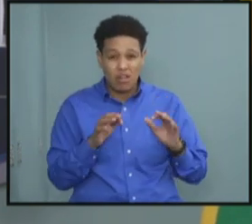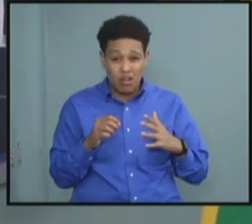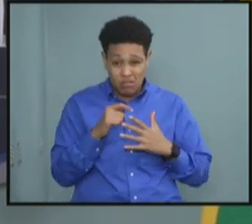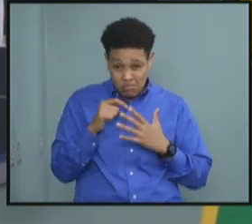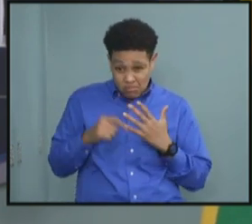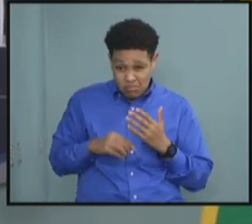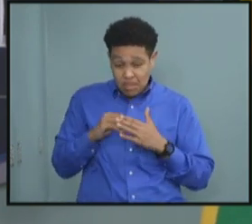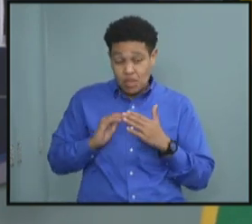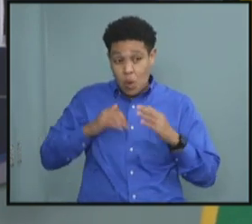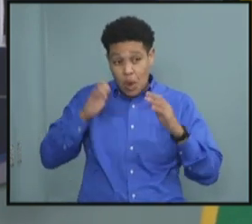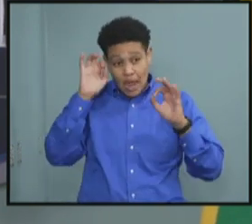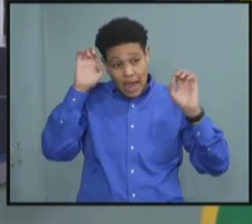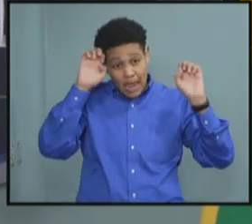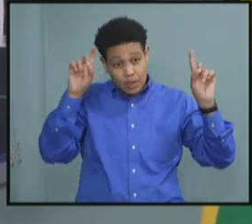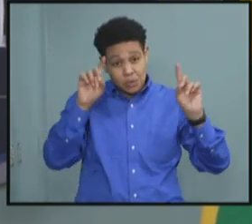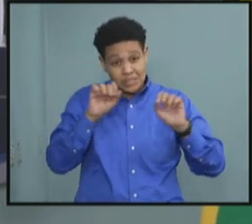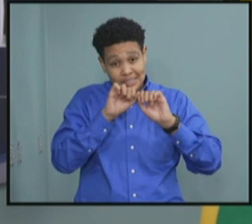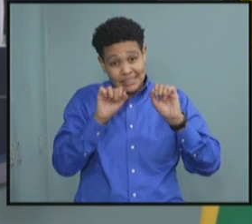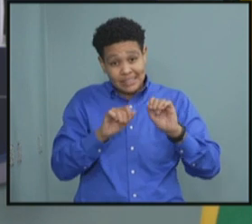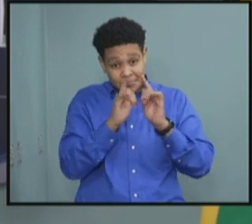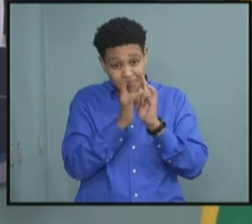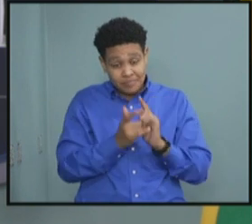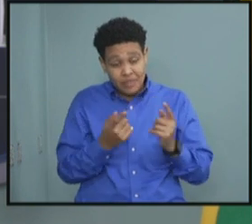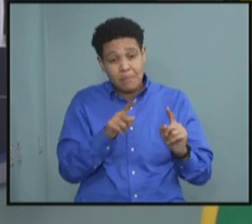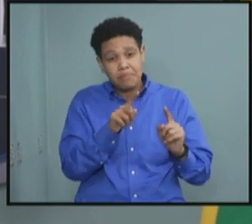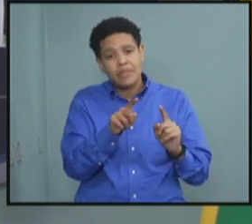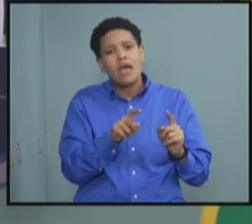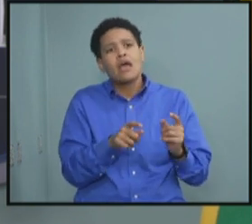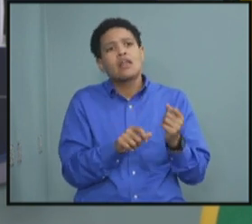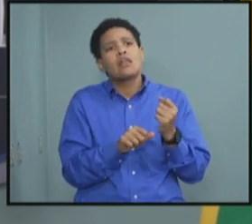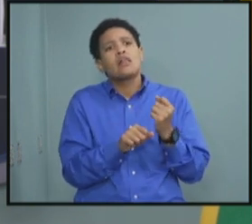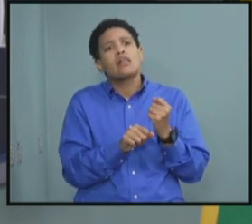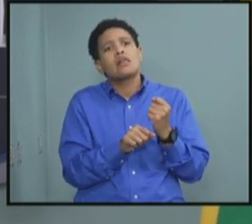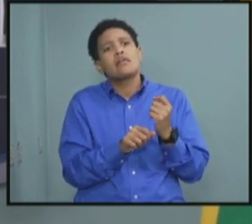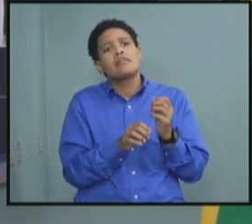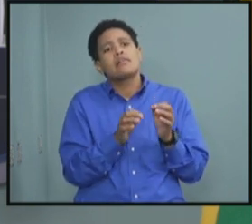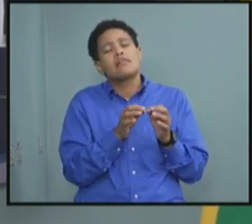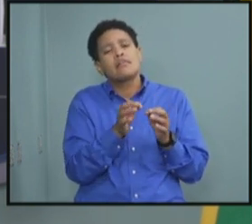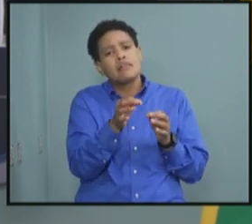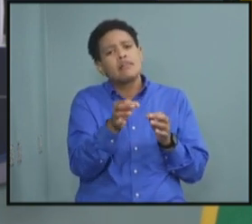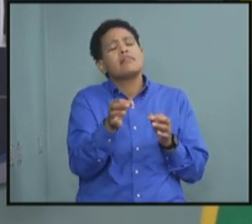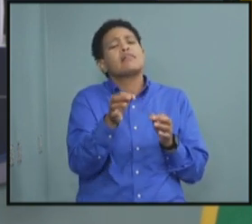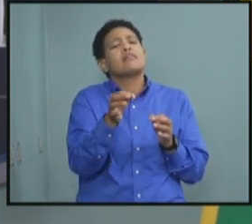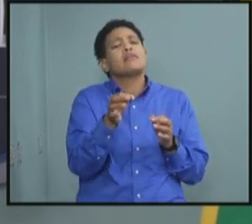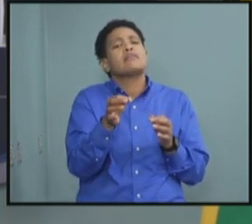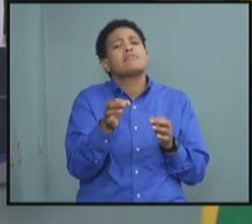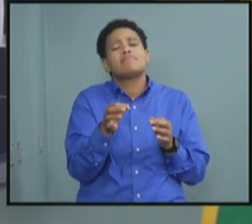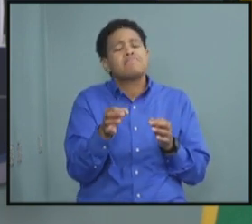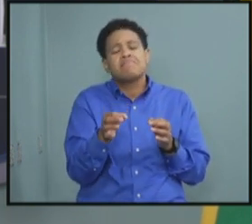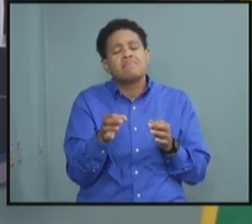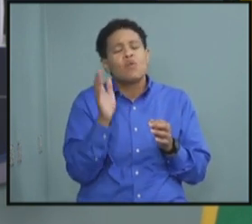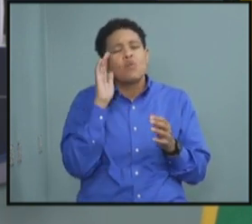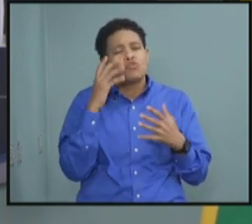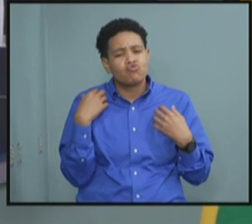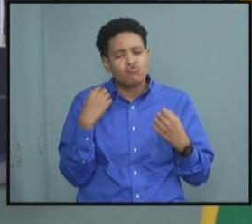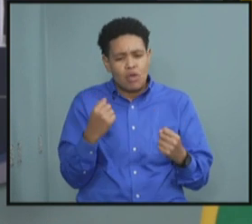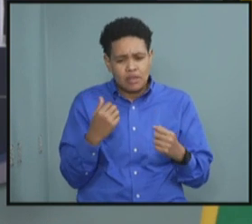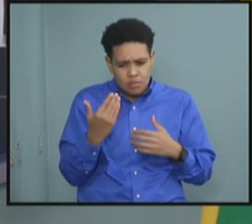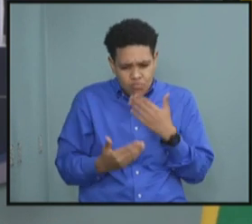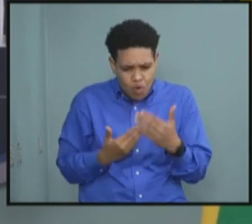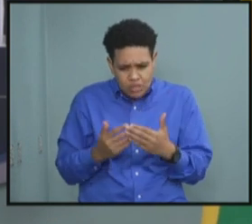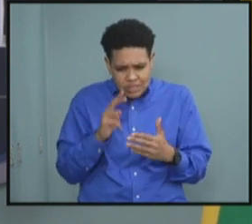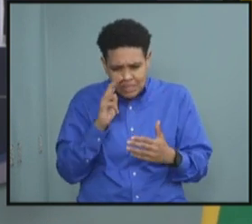in our educational system. This setback will only strengthen the process to make us more conscious of what has to be